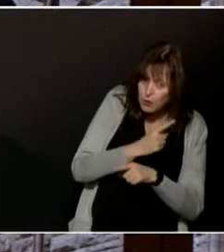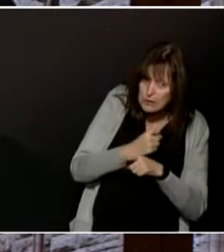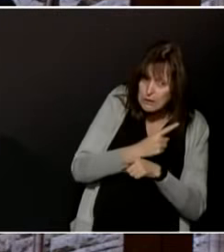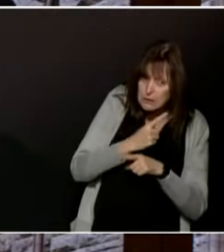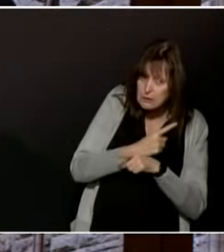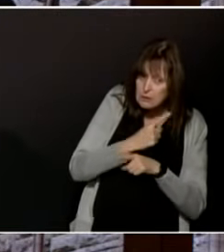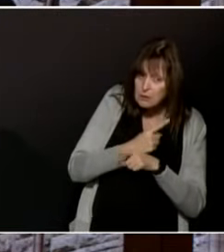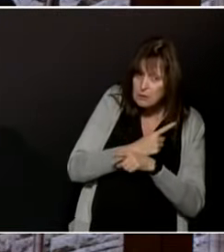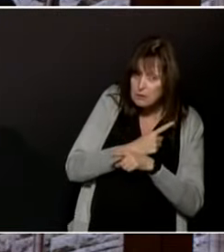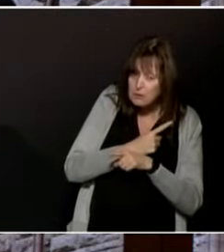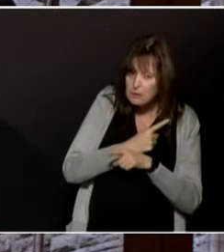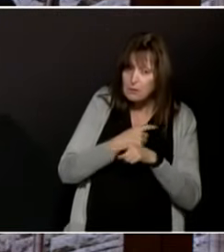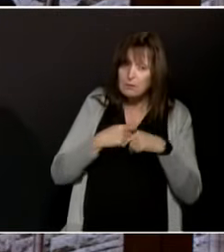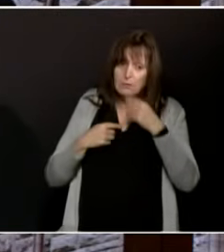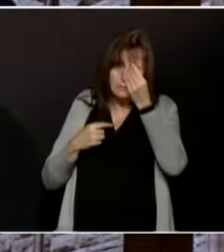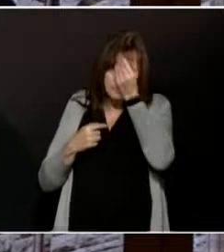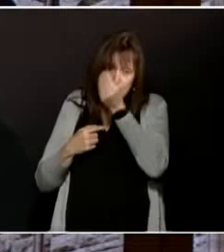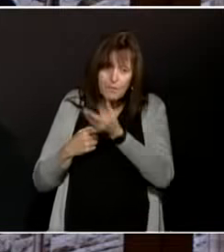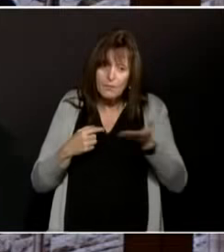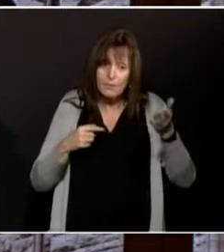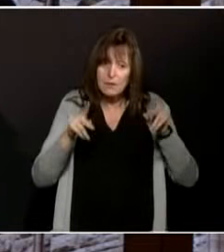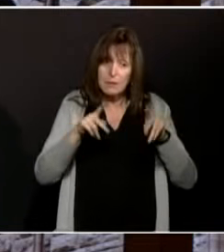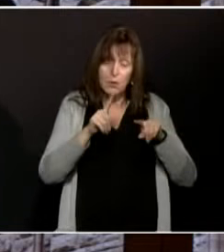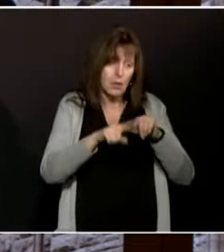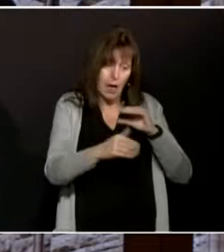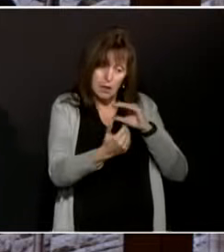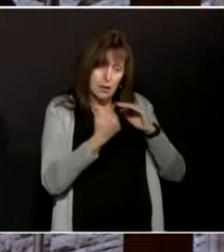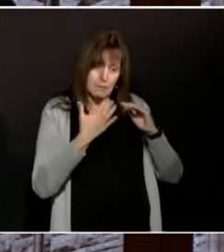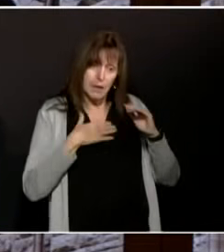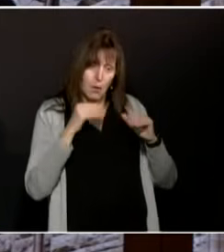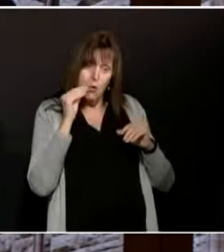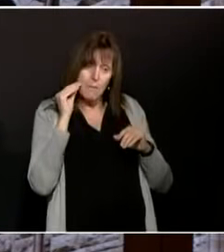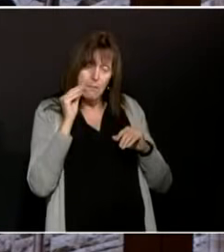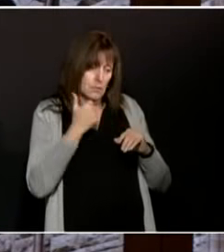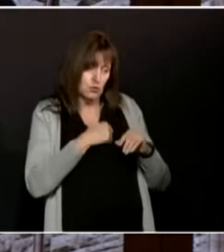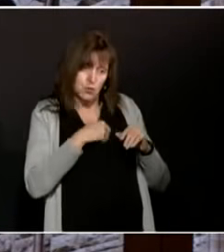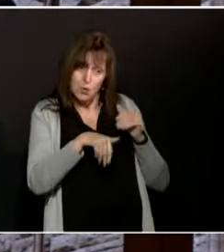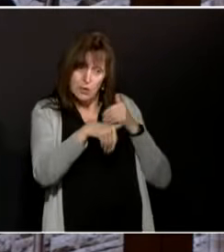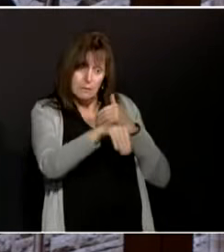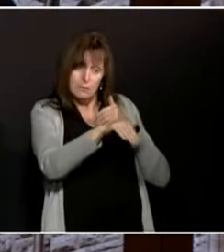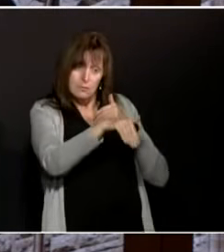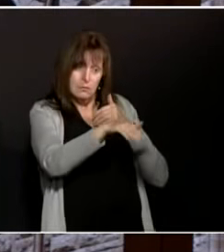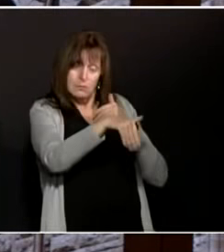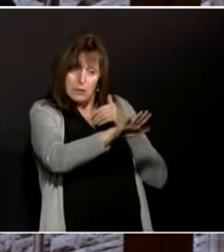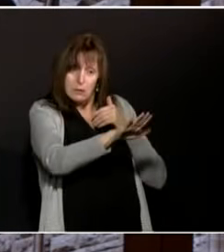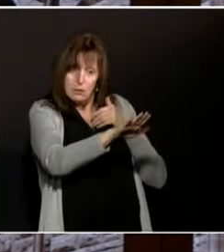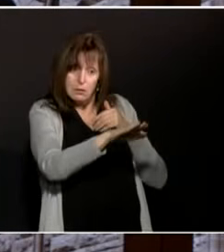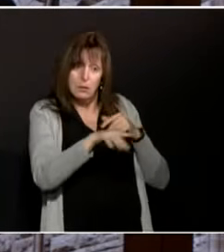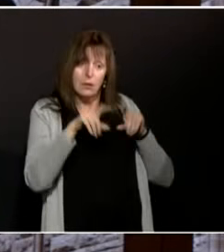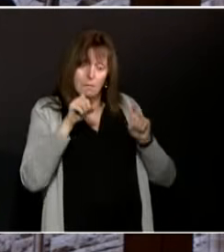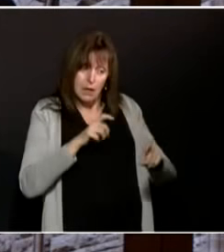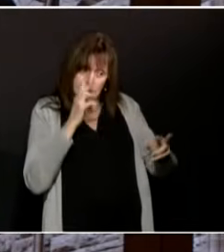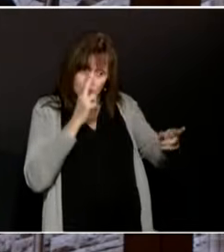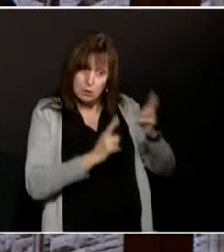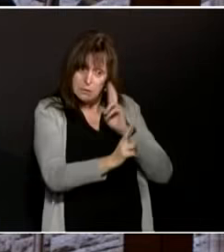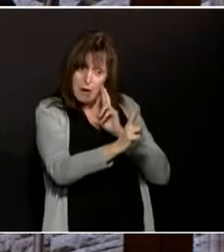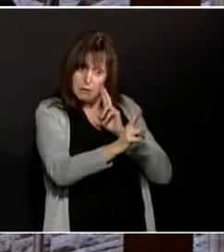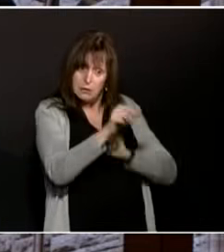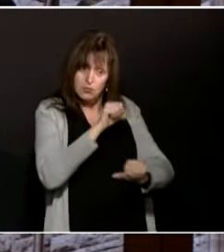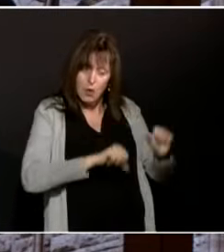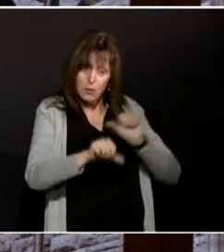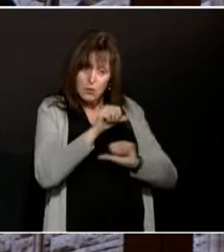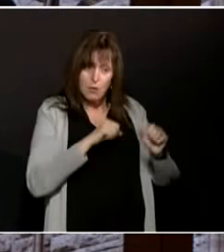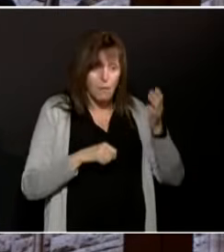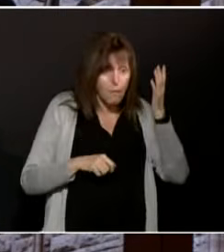house. I'm sorry, not at this time. So we want to do it in a way that we respect each other because this is a community-wide